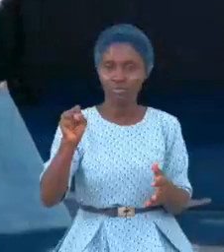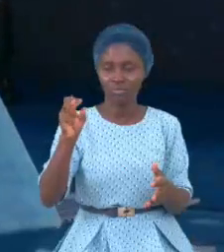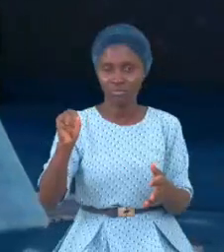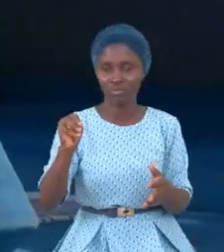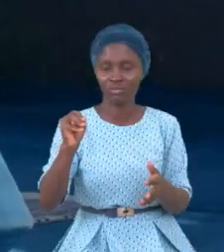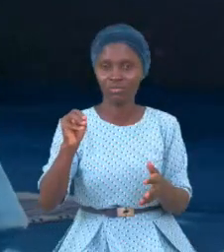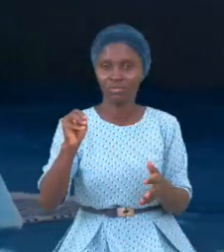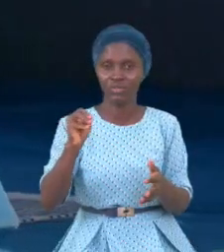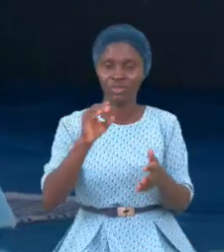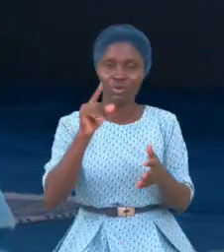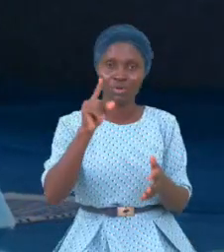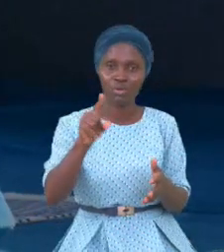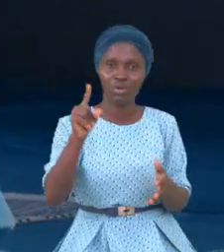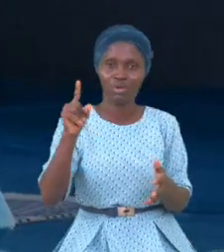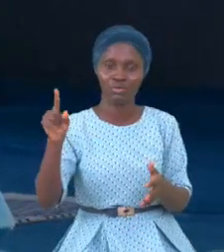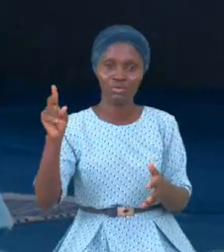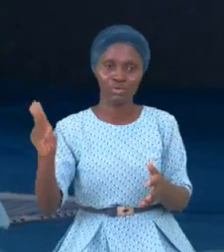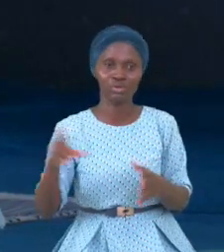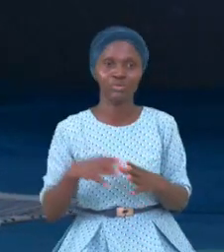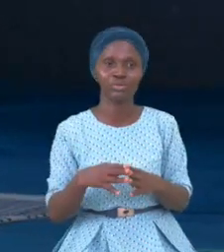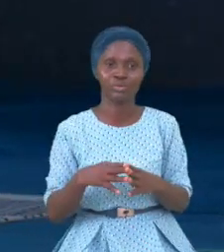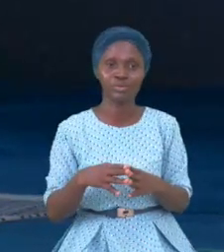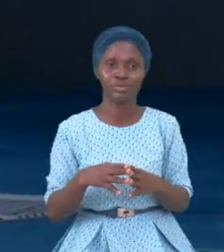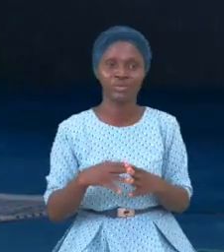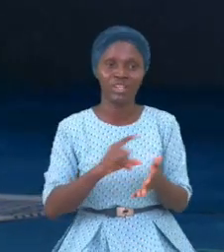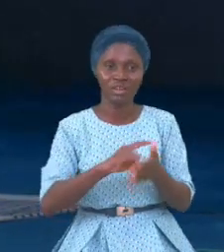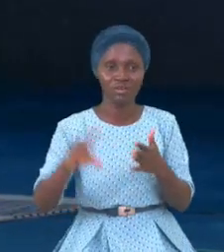not be afraid of evil tidings,